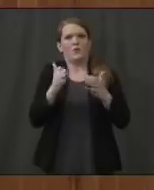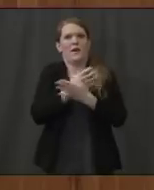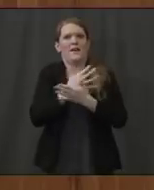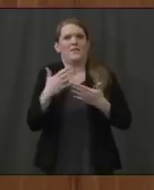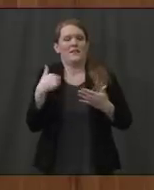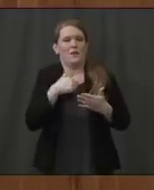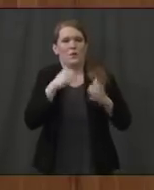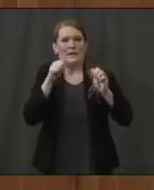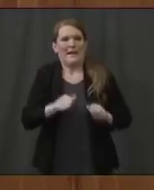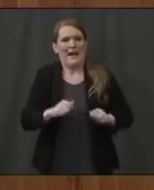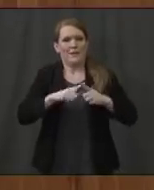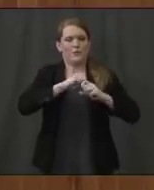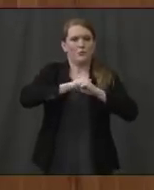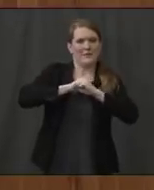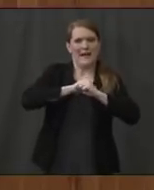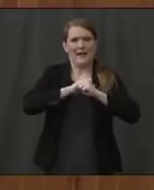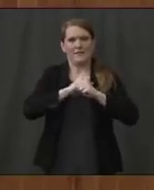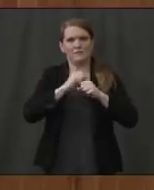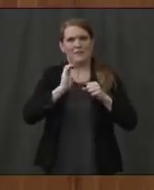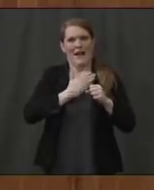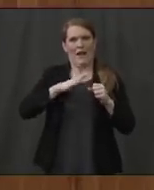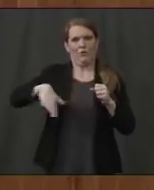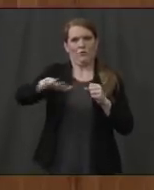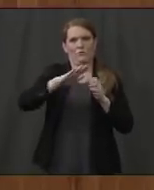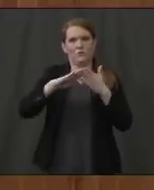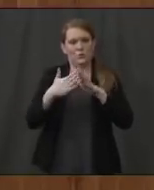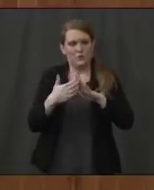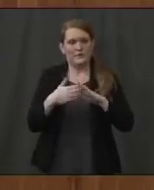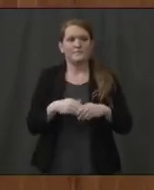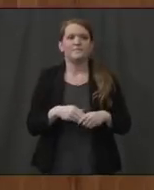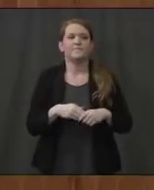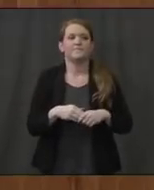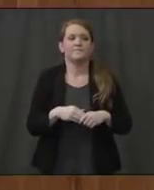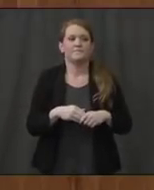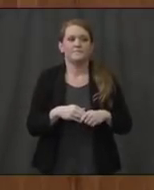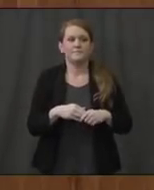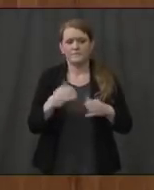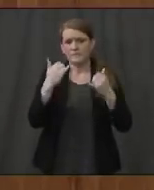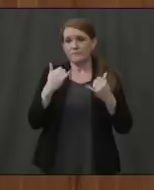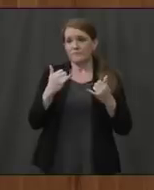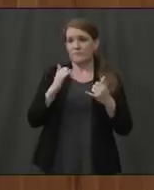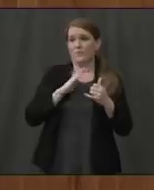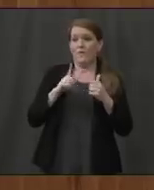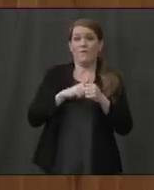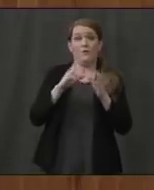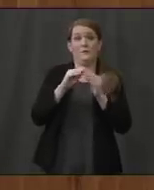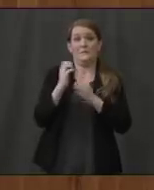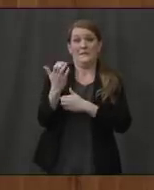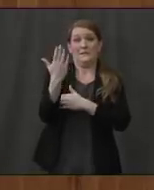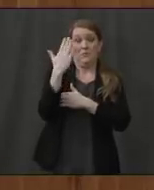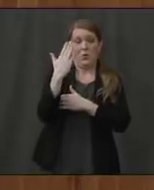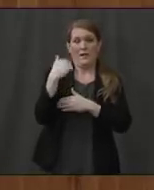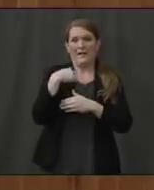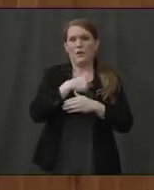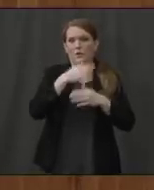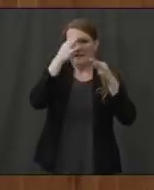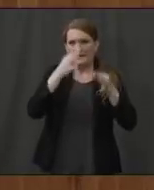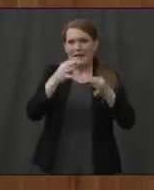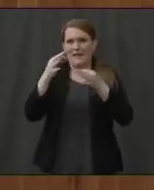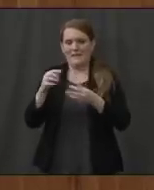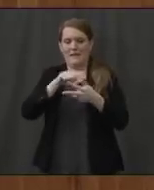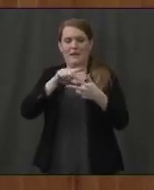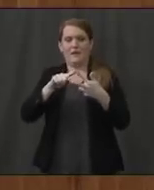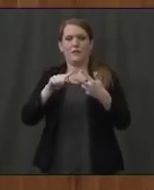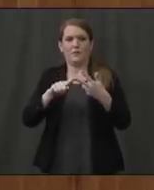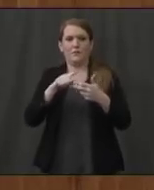serve. Today, in our very first meeting, we made really three fundamental decisions. First, to accept the FEMA